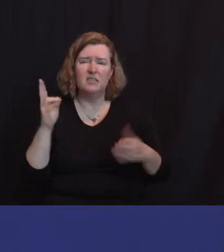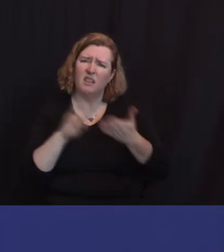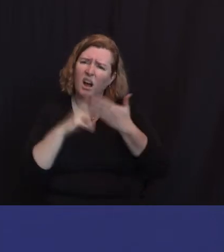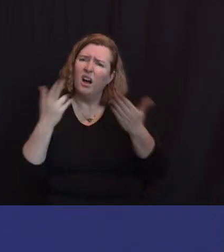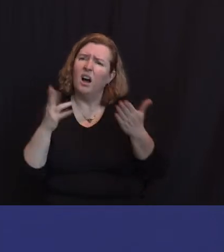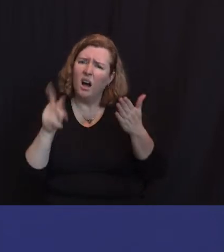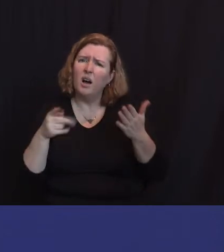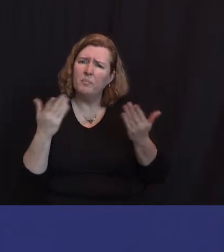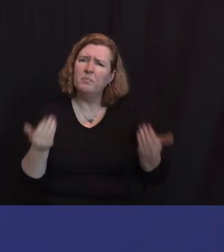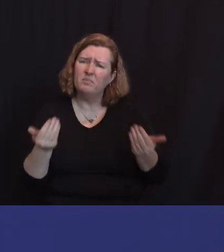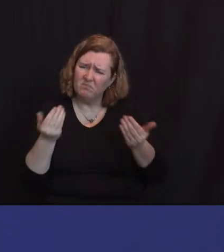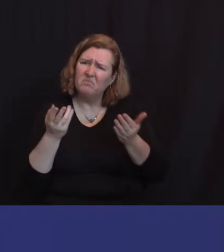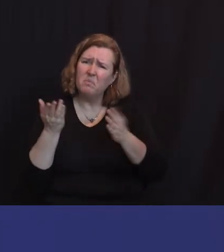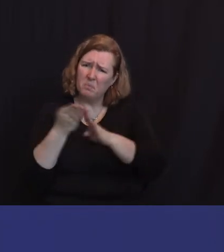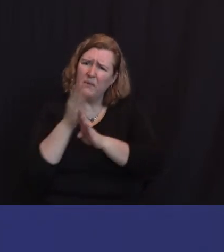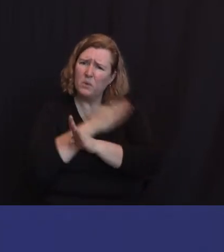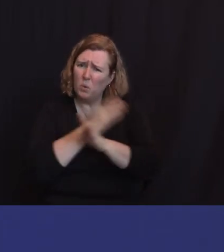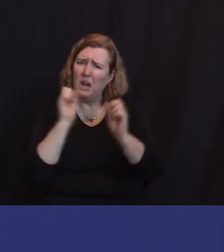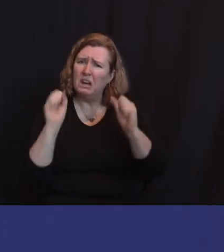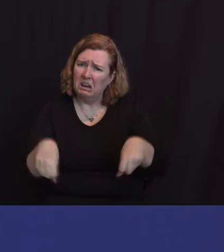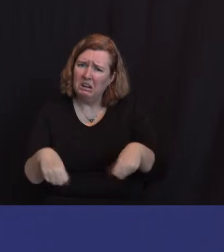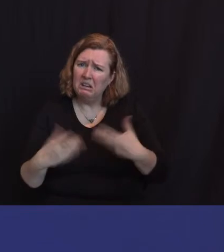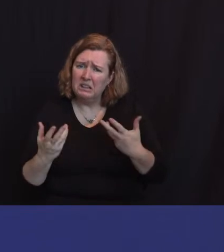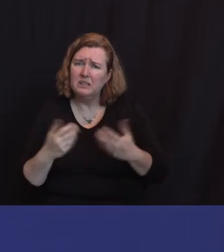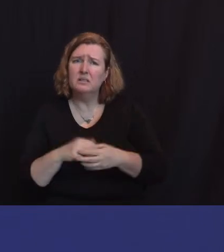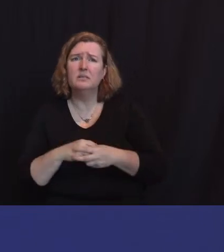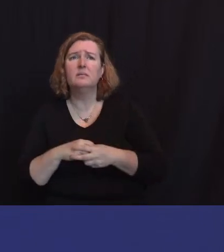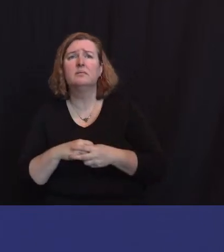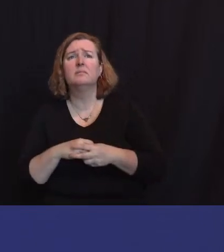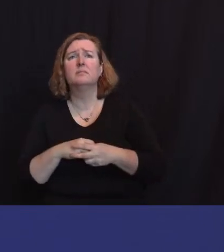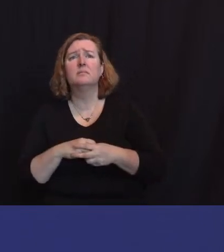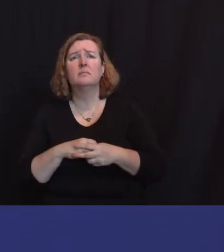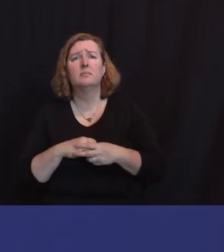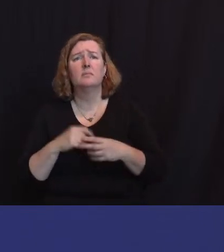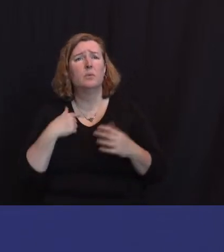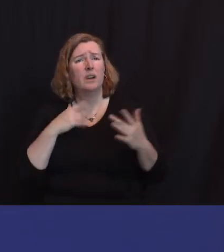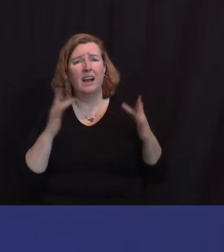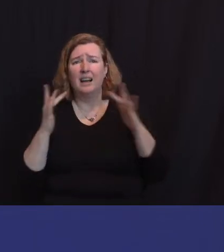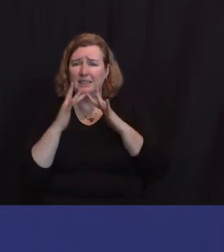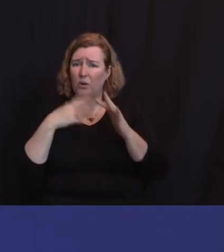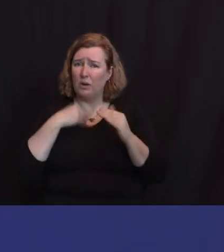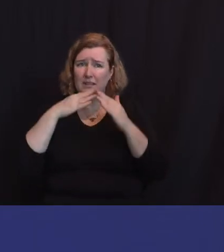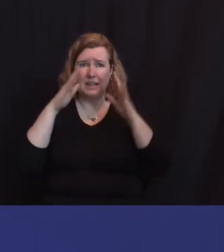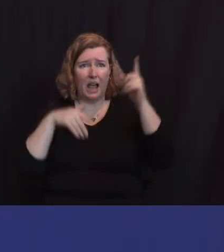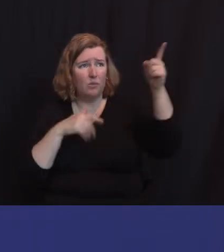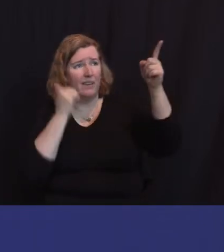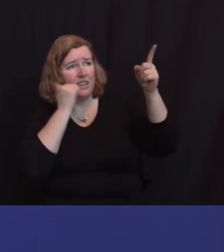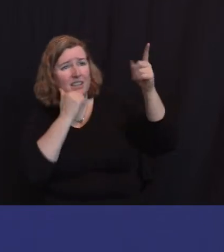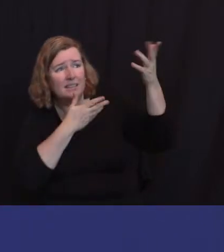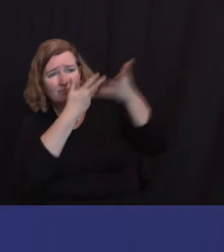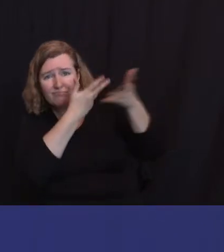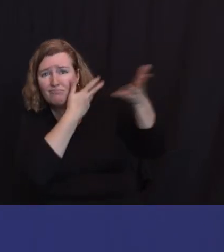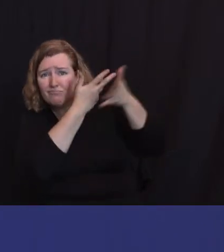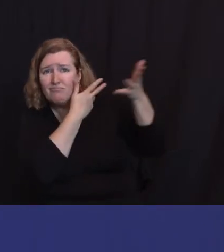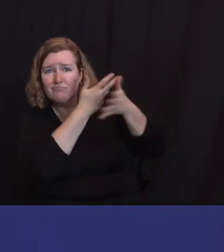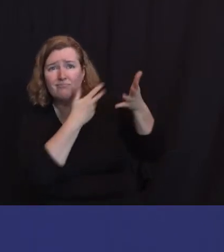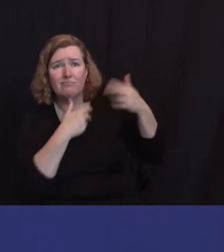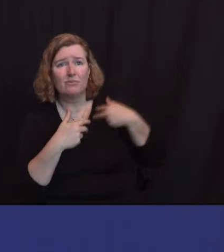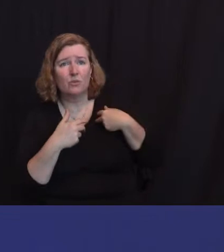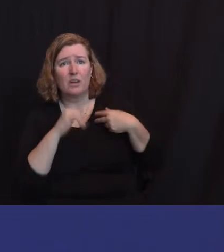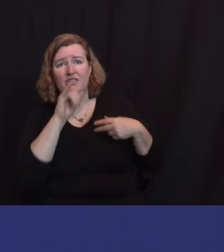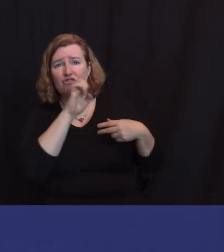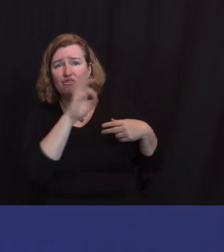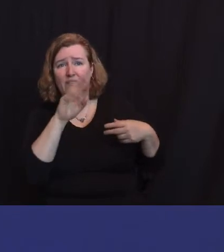people certainty and peace of mind. We're on with the White House all the time. I was on with Jeff Zients on Saturday. He and I spoke again on